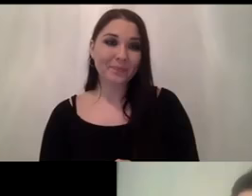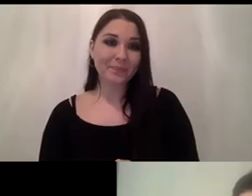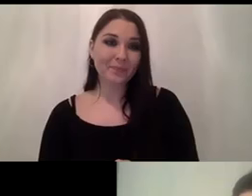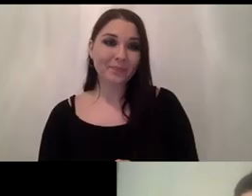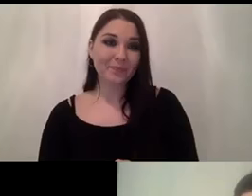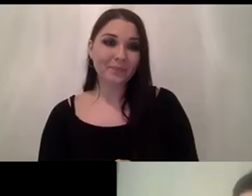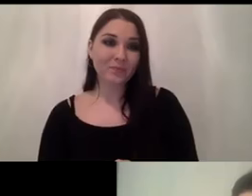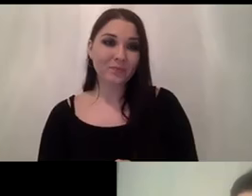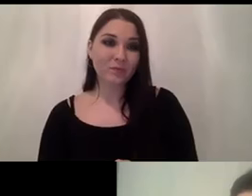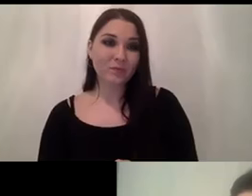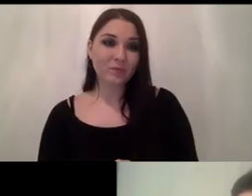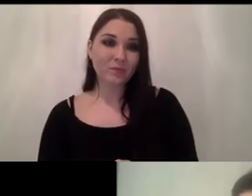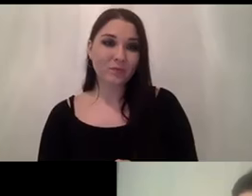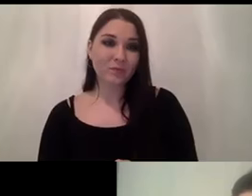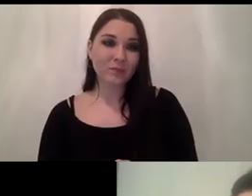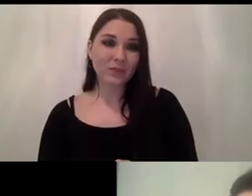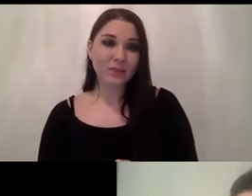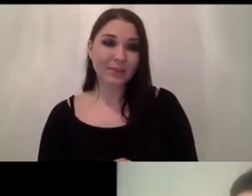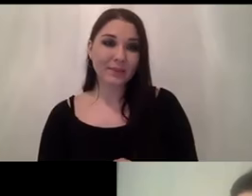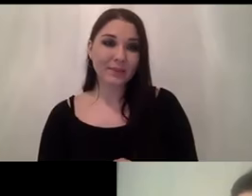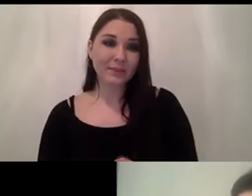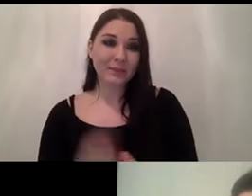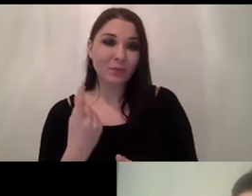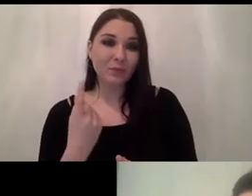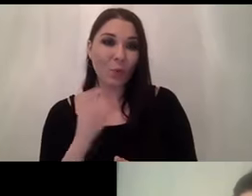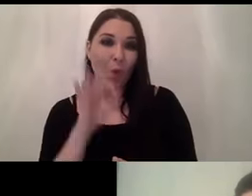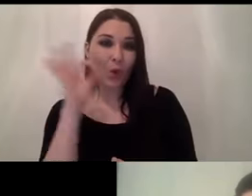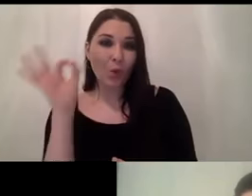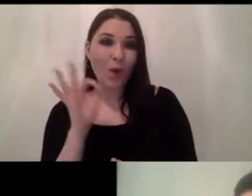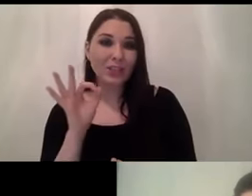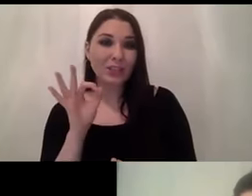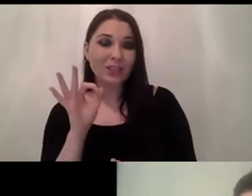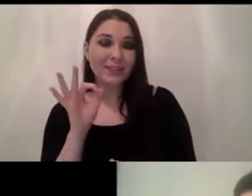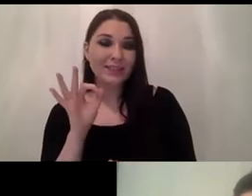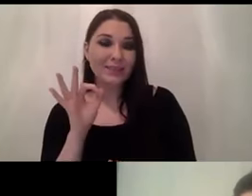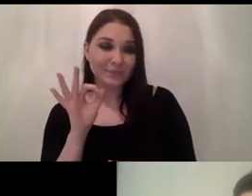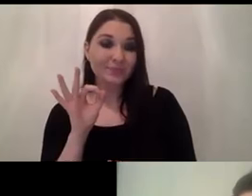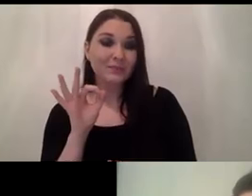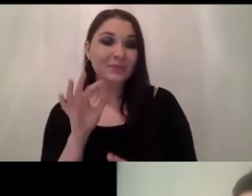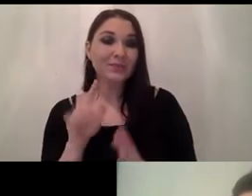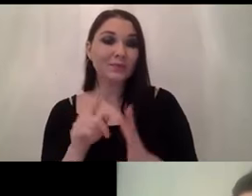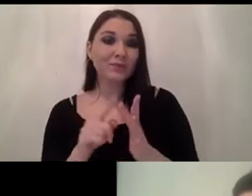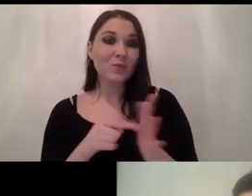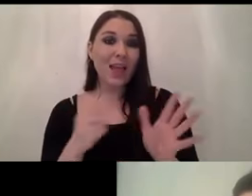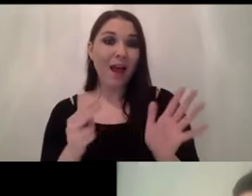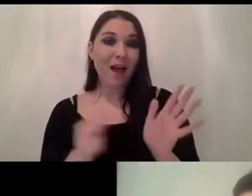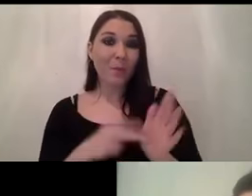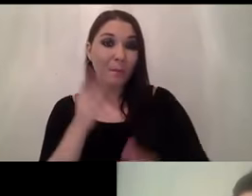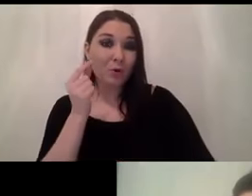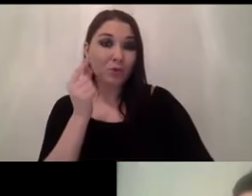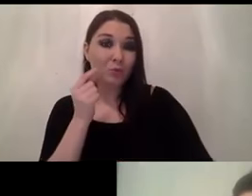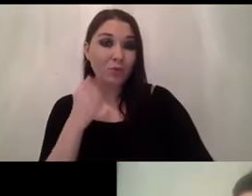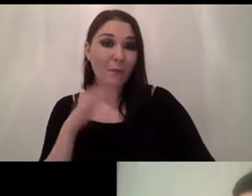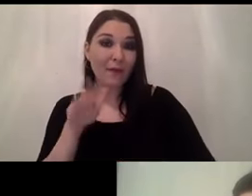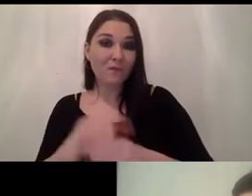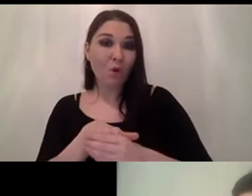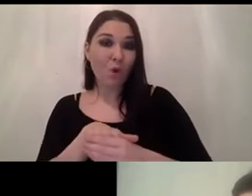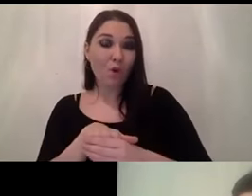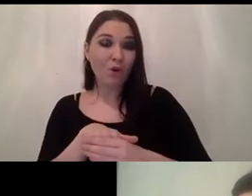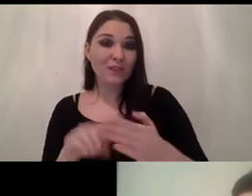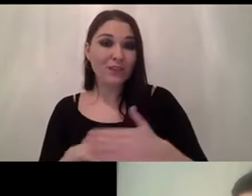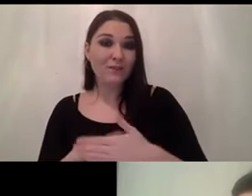So just one question / request for Jan from Genevieve. She was wondering, would it be possible to be involved in developing one of your